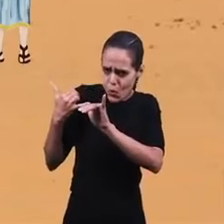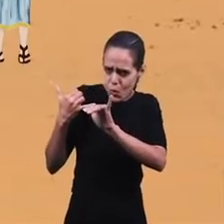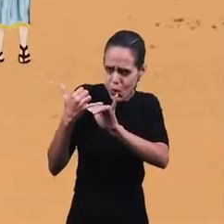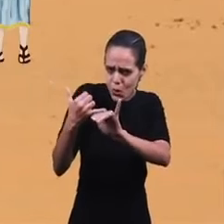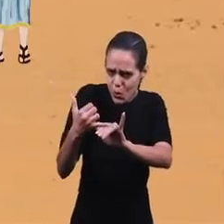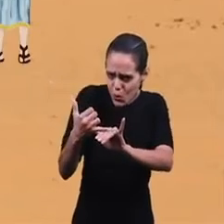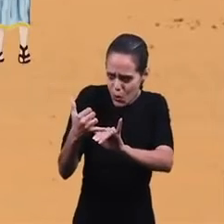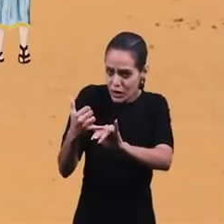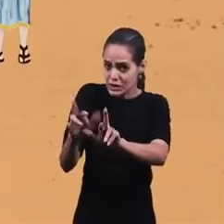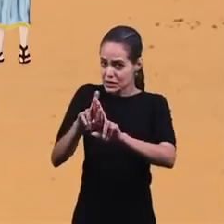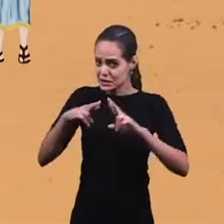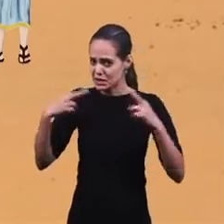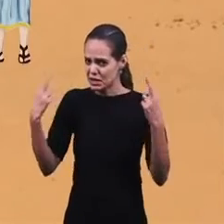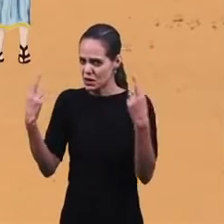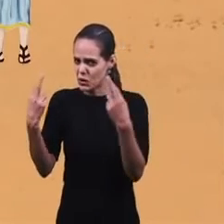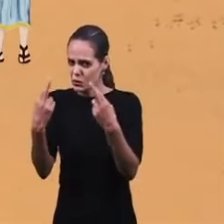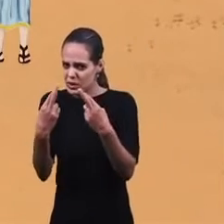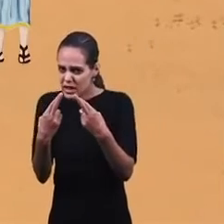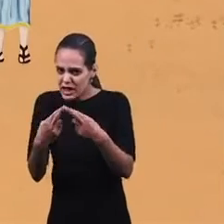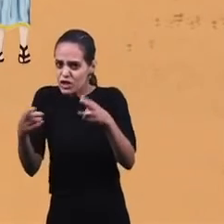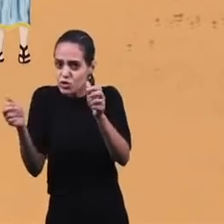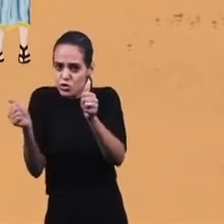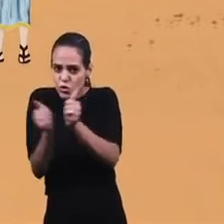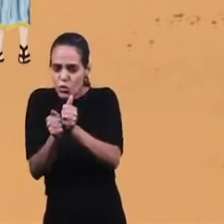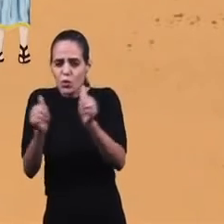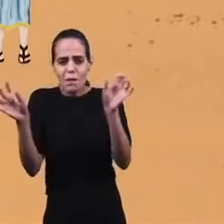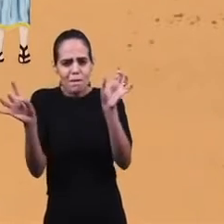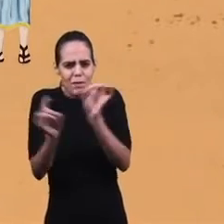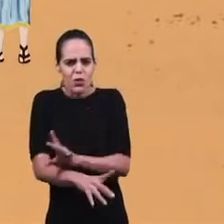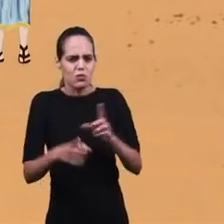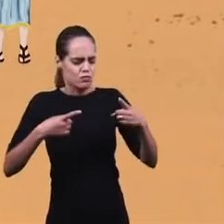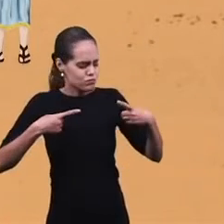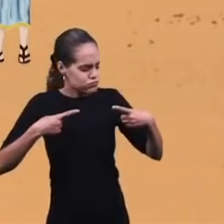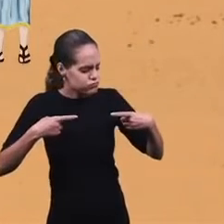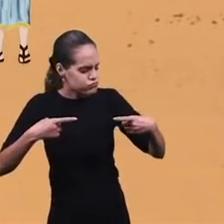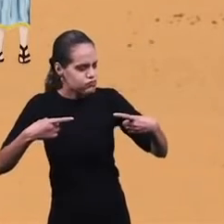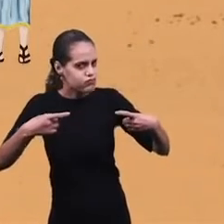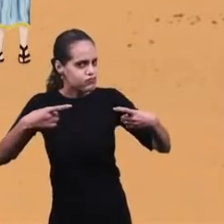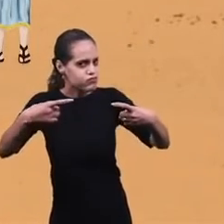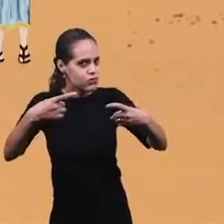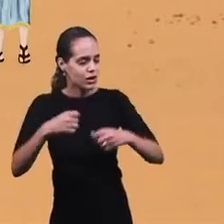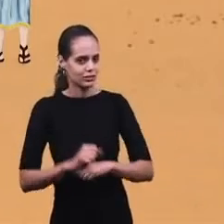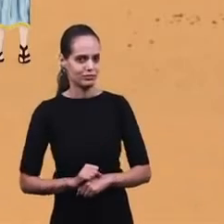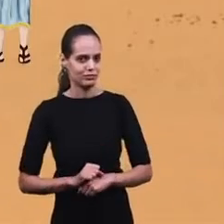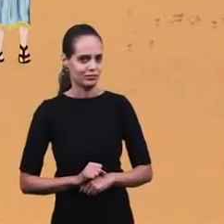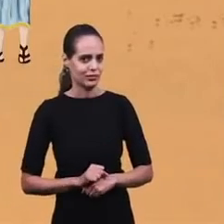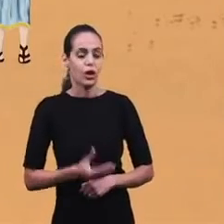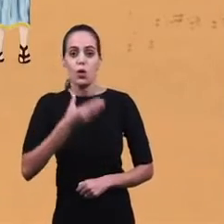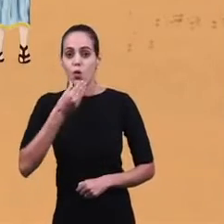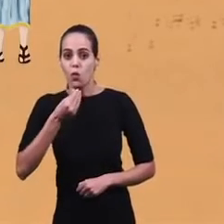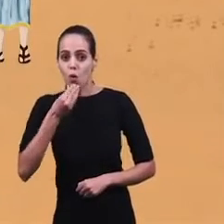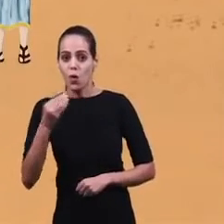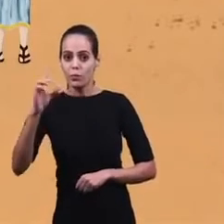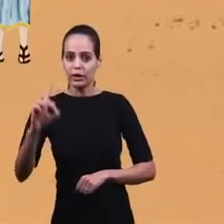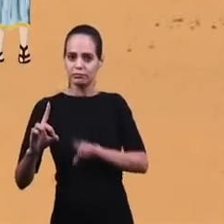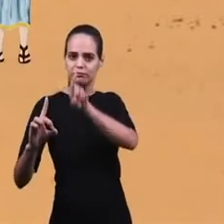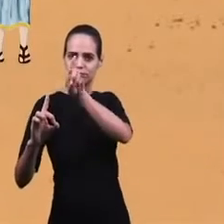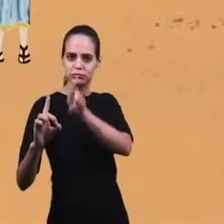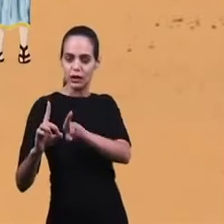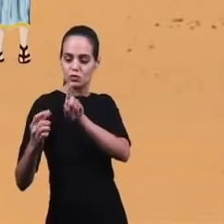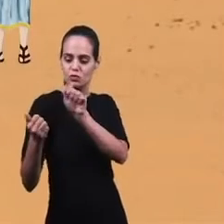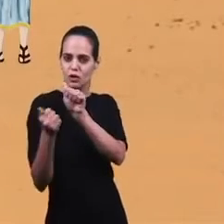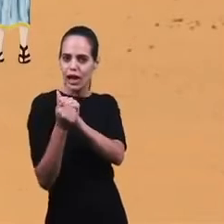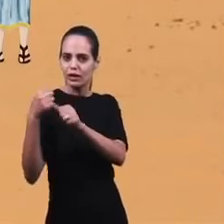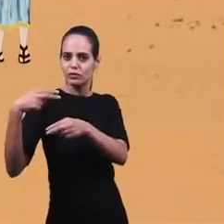to fight. And that one who would sound the trumpet was beside Nehemiah.